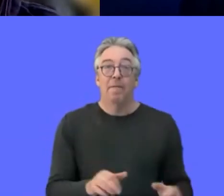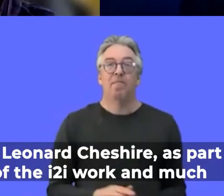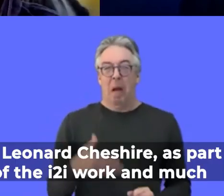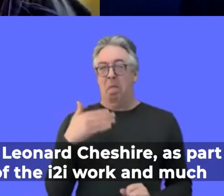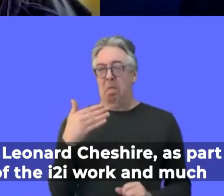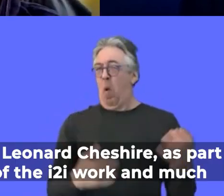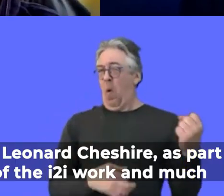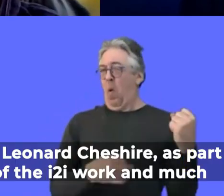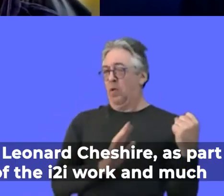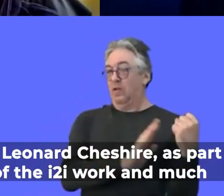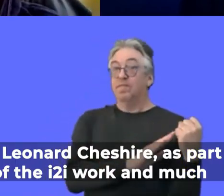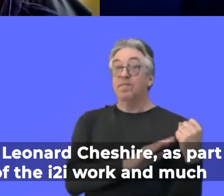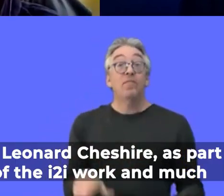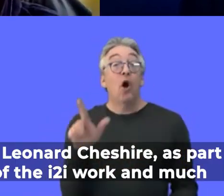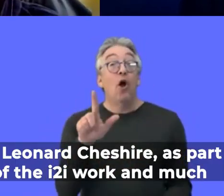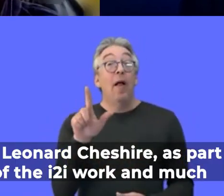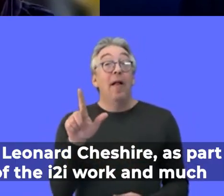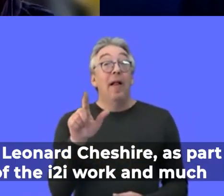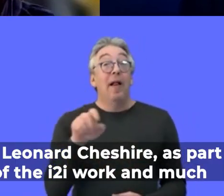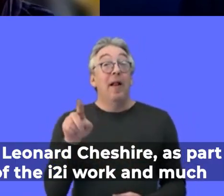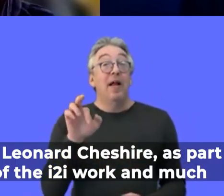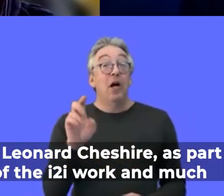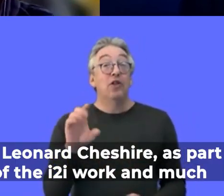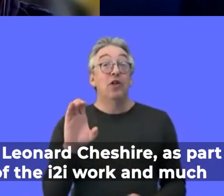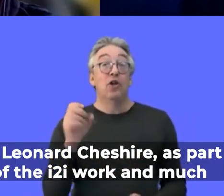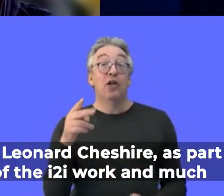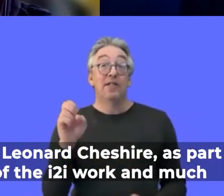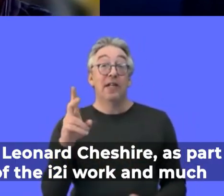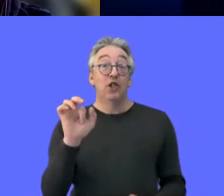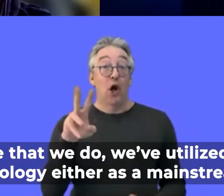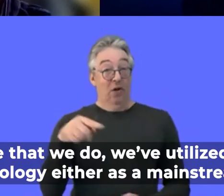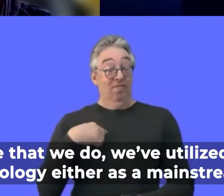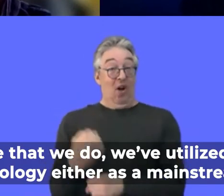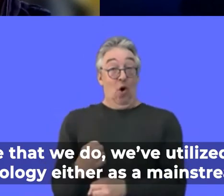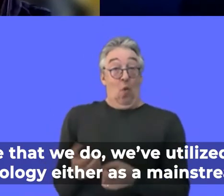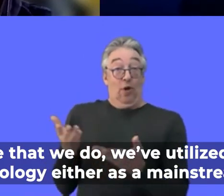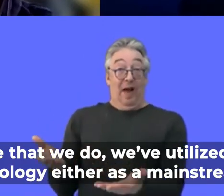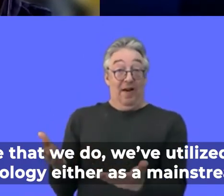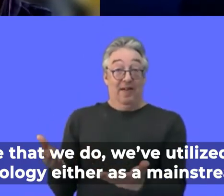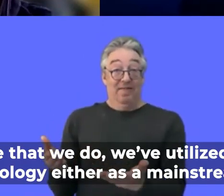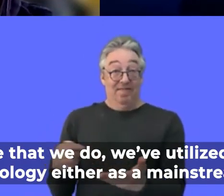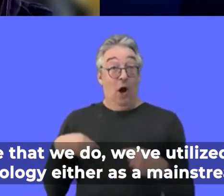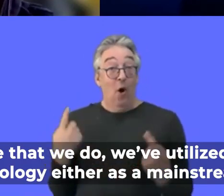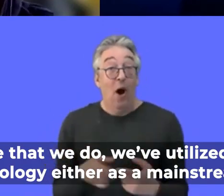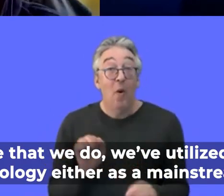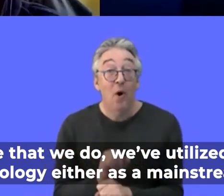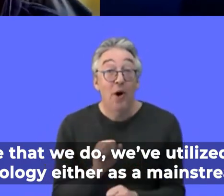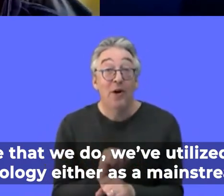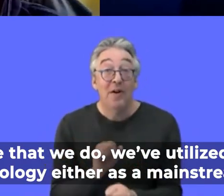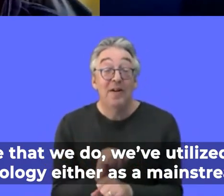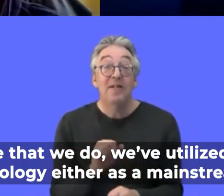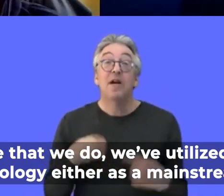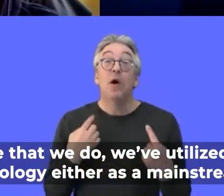You know, at Leonard Cheshire, you know, as part of the I2I work and mm-hmm. much else that we do, you know, we've